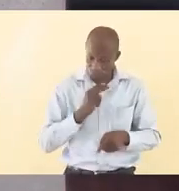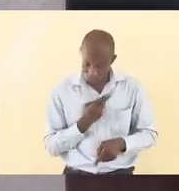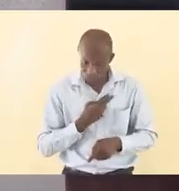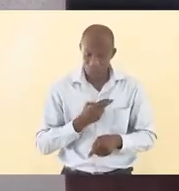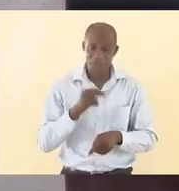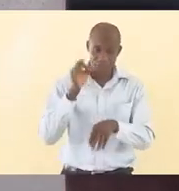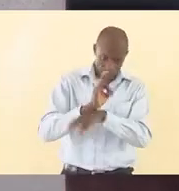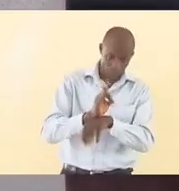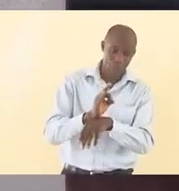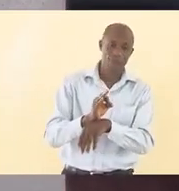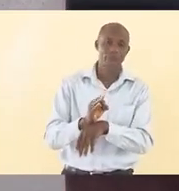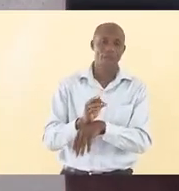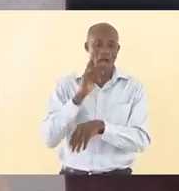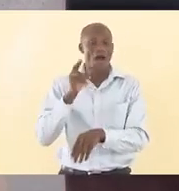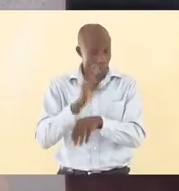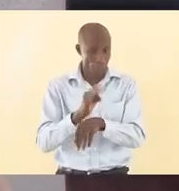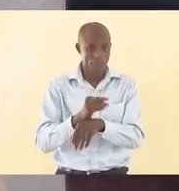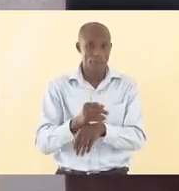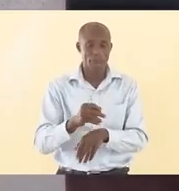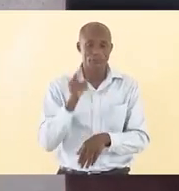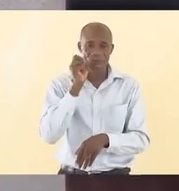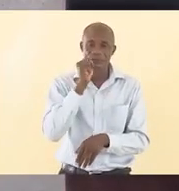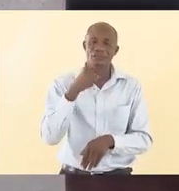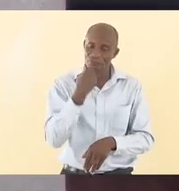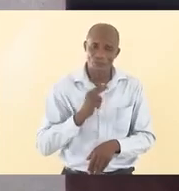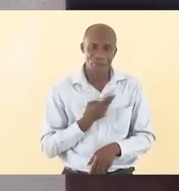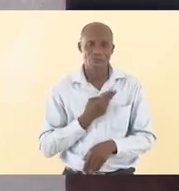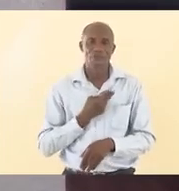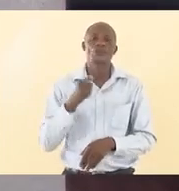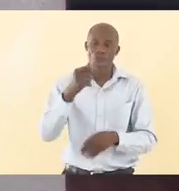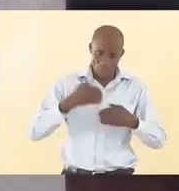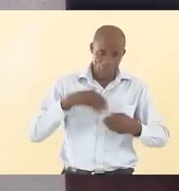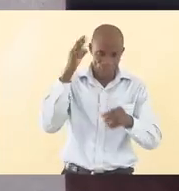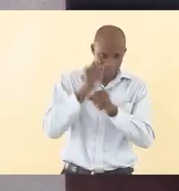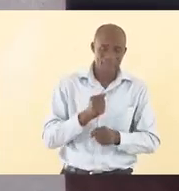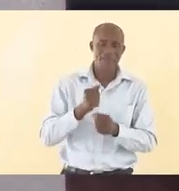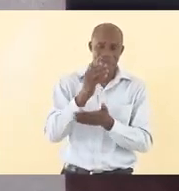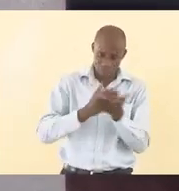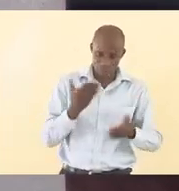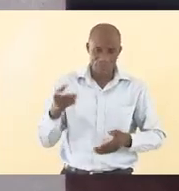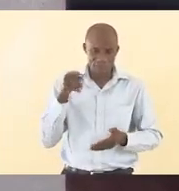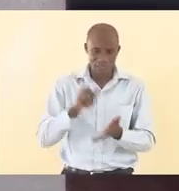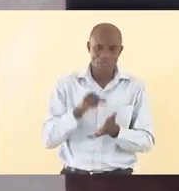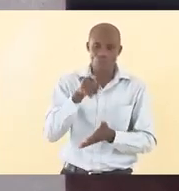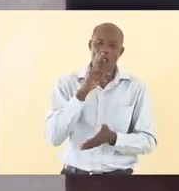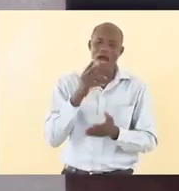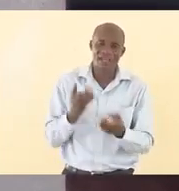women. Every one of us has to have a ministry. We've got to have something that we are committed to in